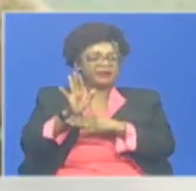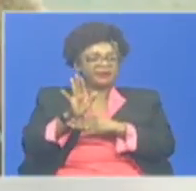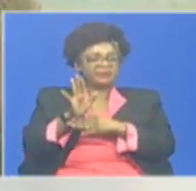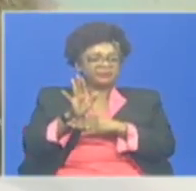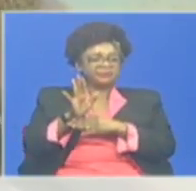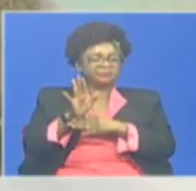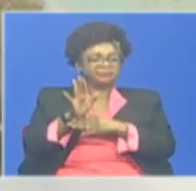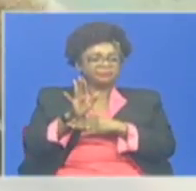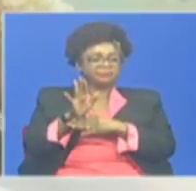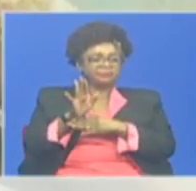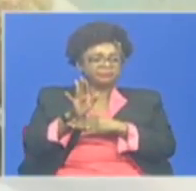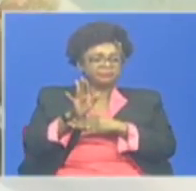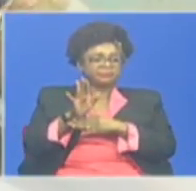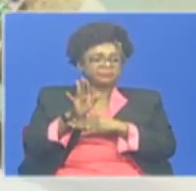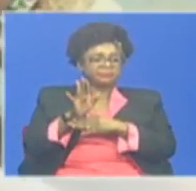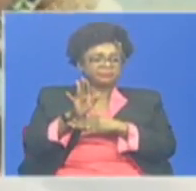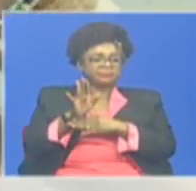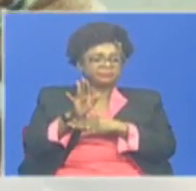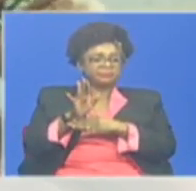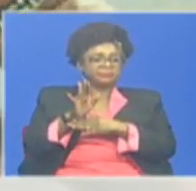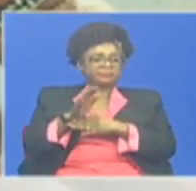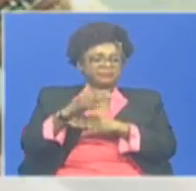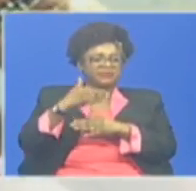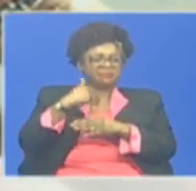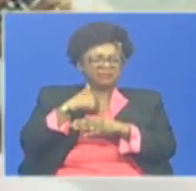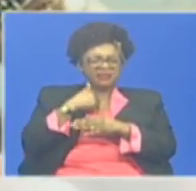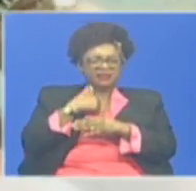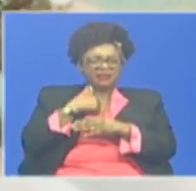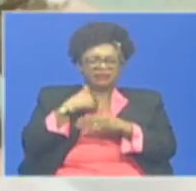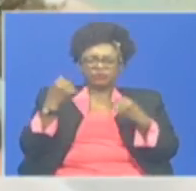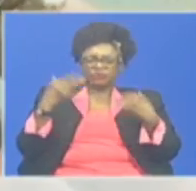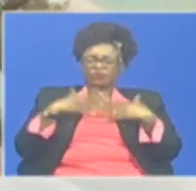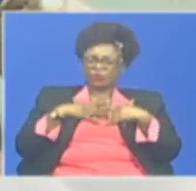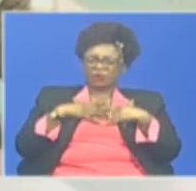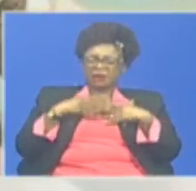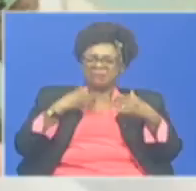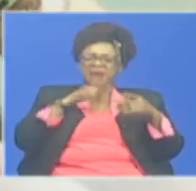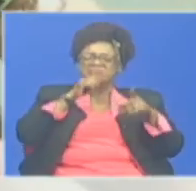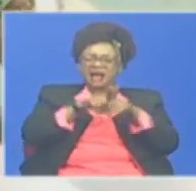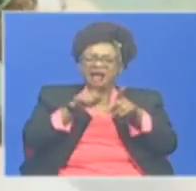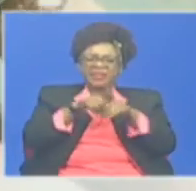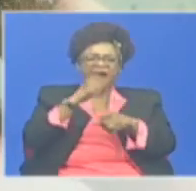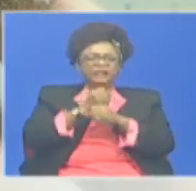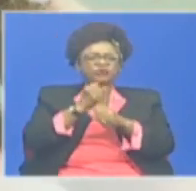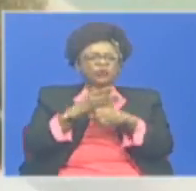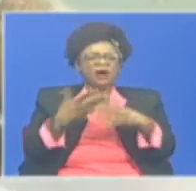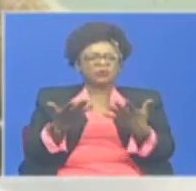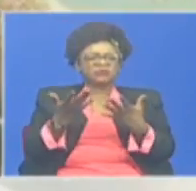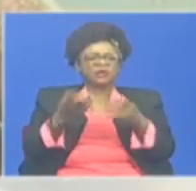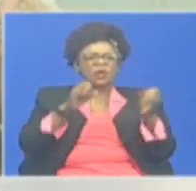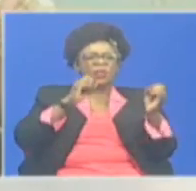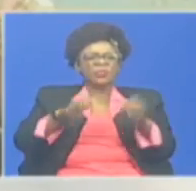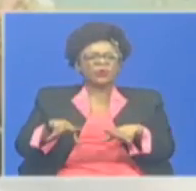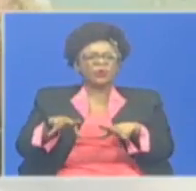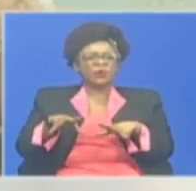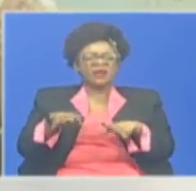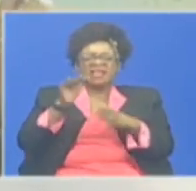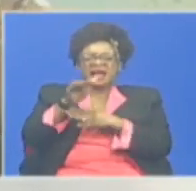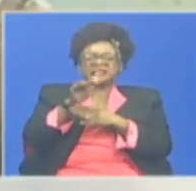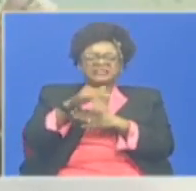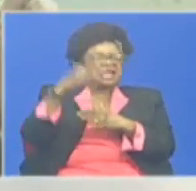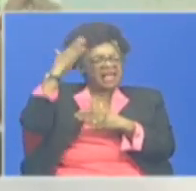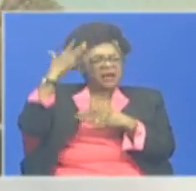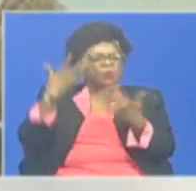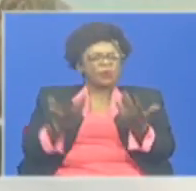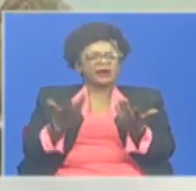Video na wivu ni mimi. Nikaenda kuangalia ni hivi inafanyika ndugu yangu. Kilio linishika. Da kidogo na rushwa anatolewa. Na listen kichwa iende wapi? Kwa